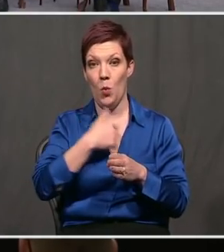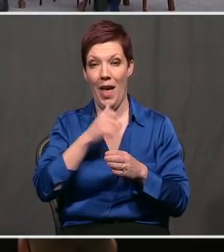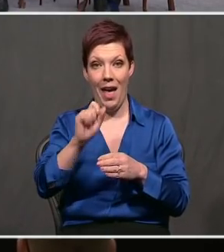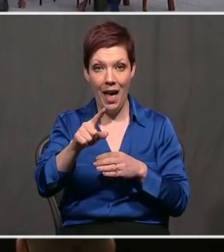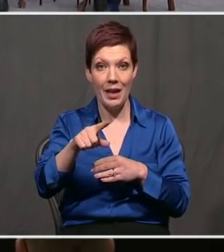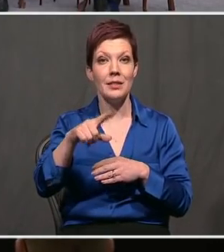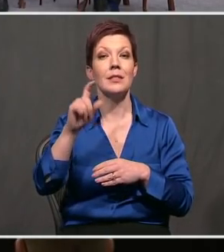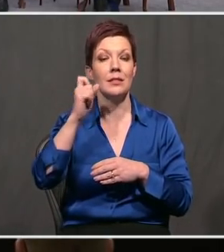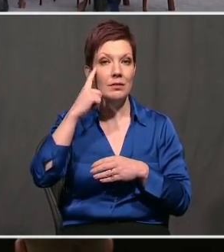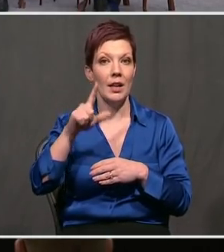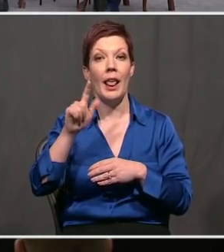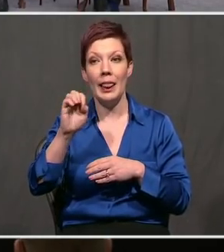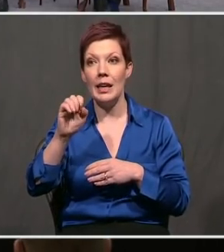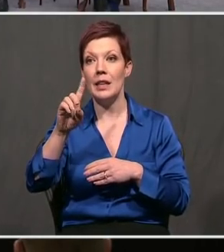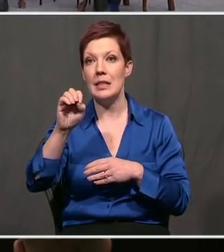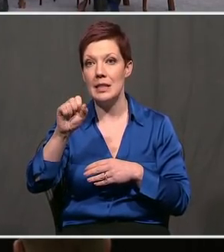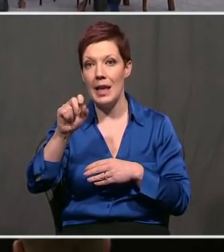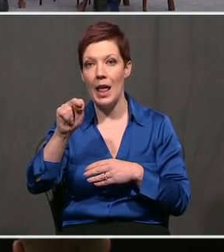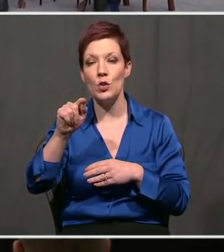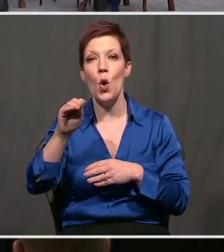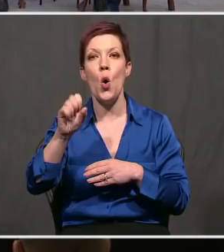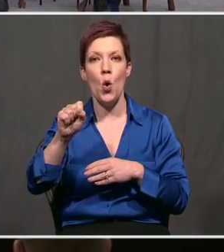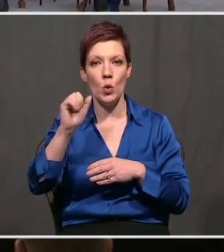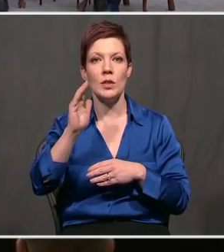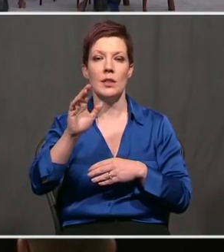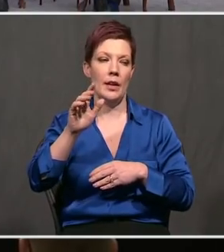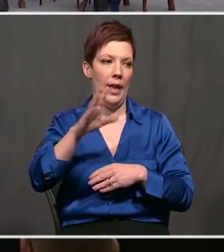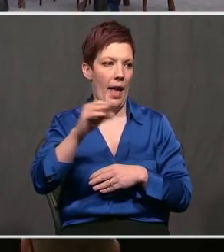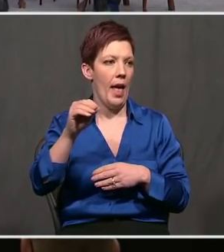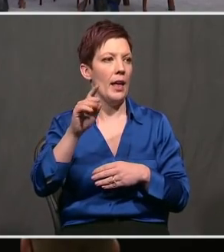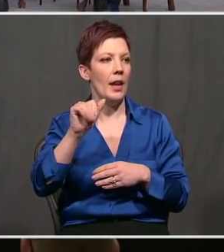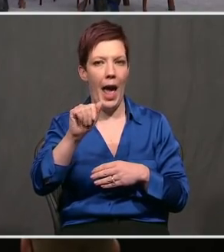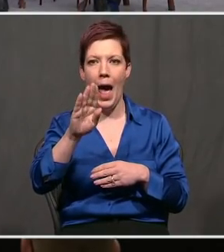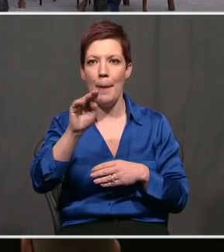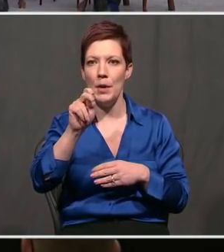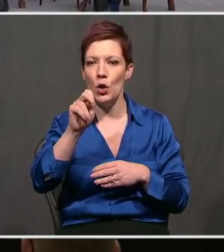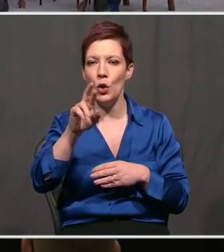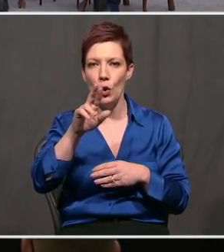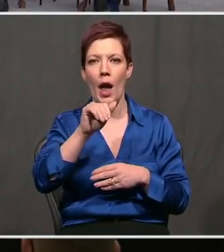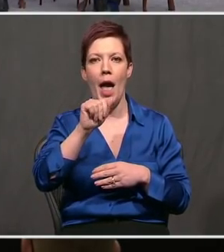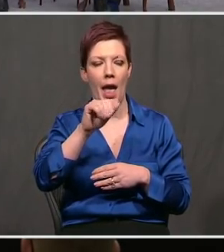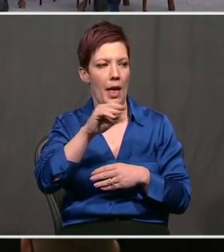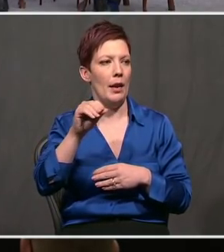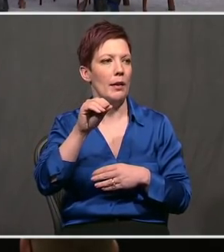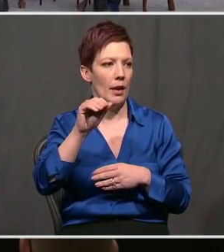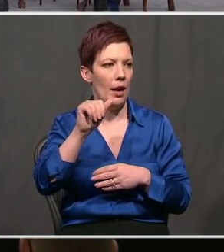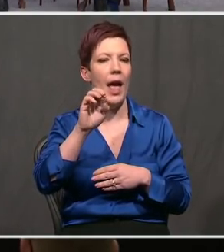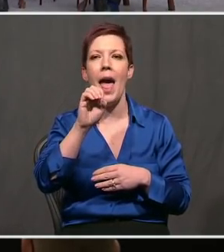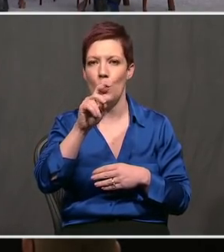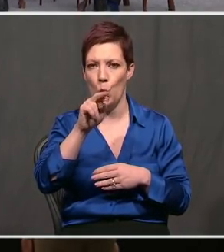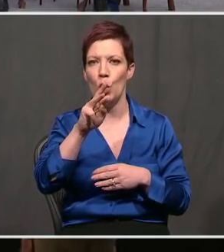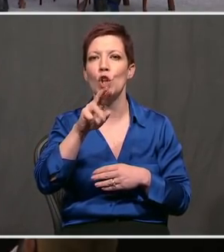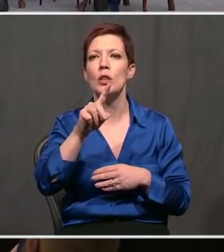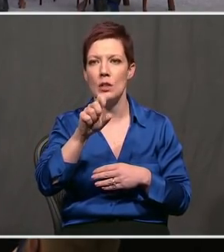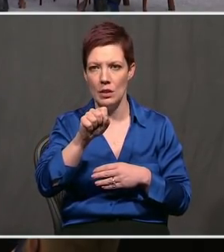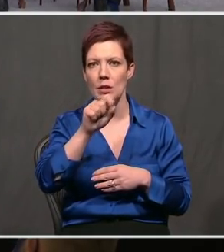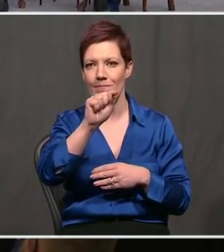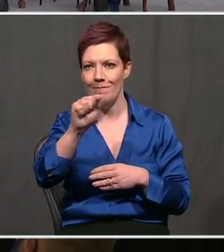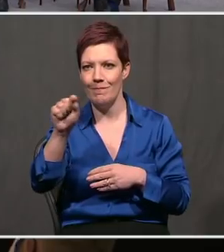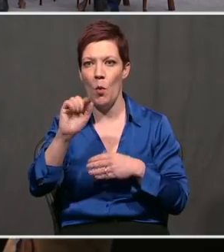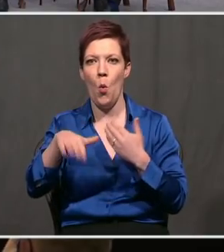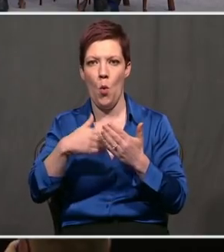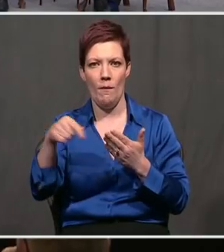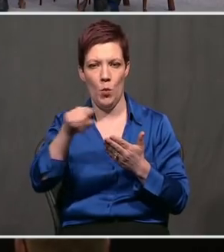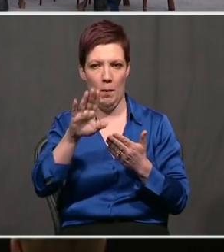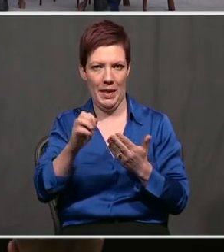Abbott, Governor Lee to be here with us. But I just want to say, beyond vaccine planning, just throughout this entire pandemic, they've been